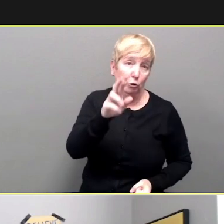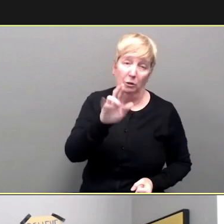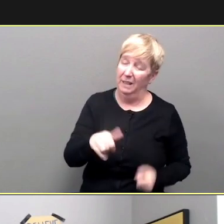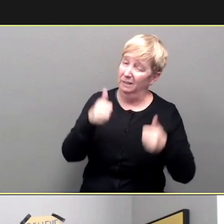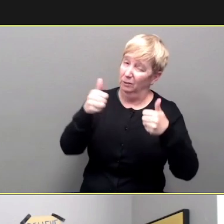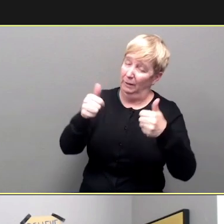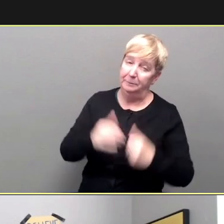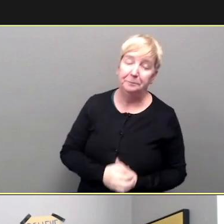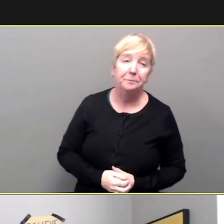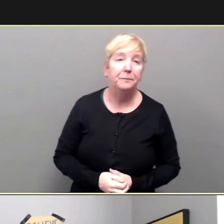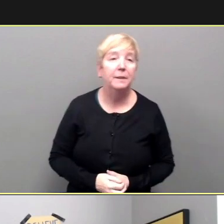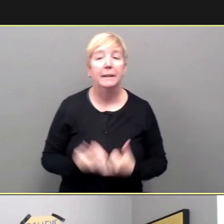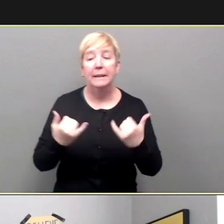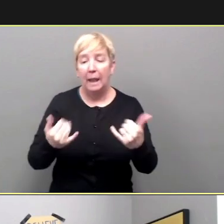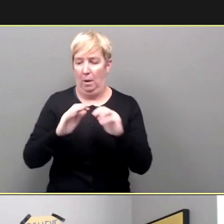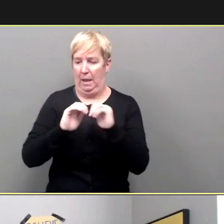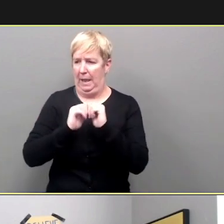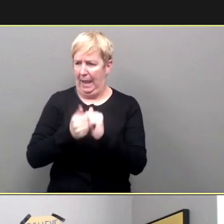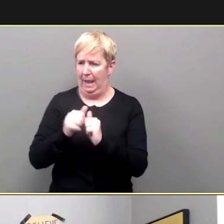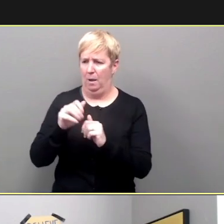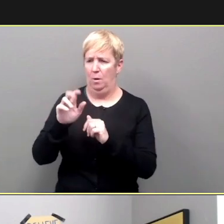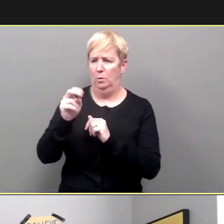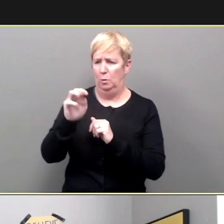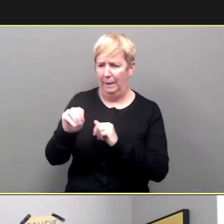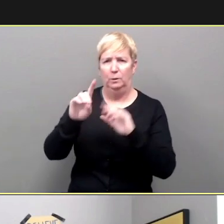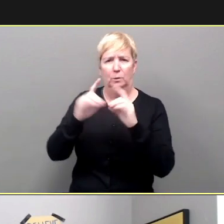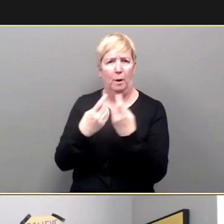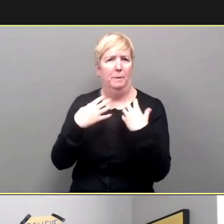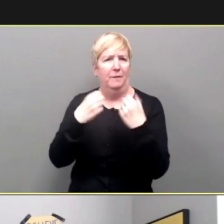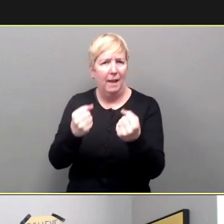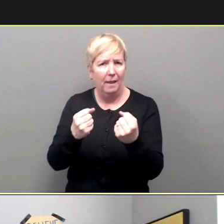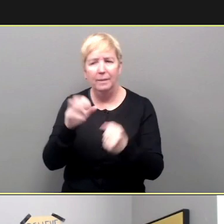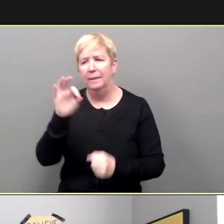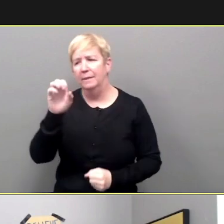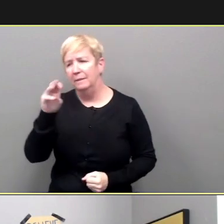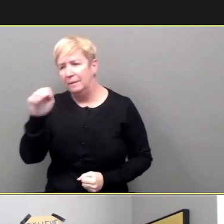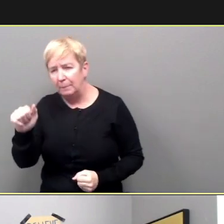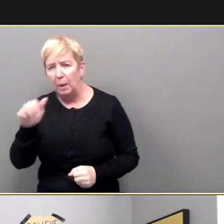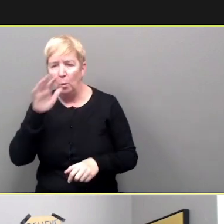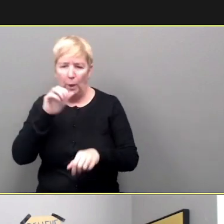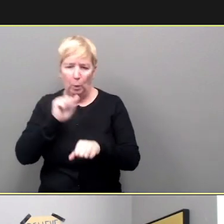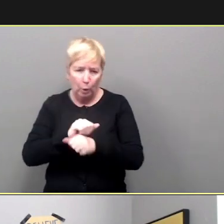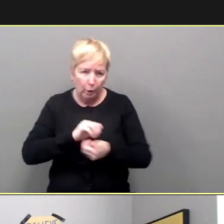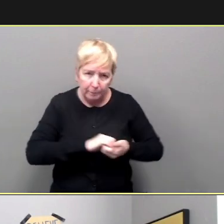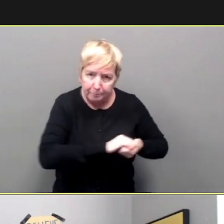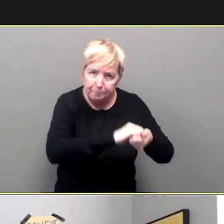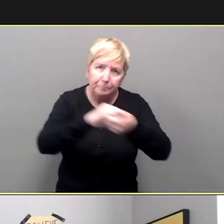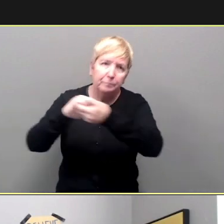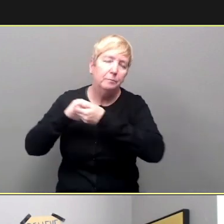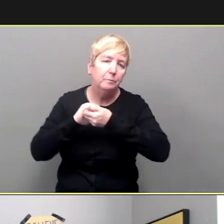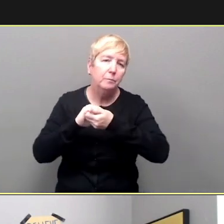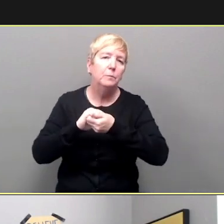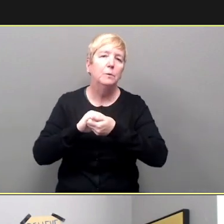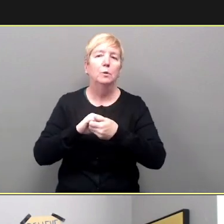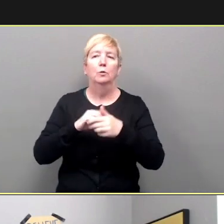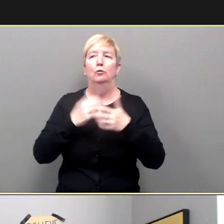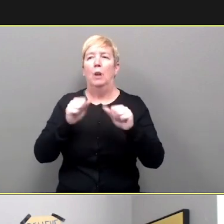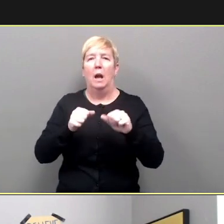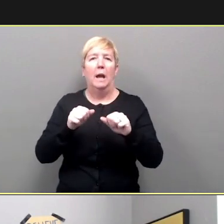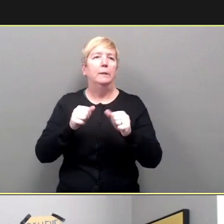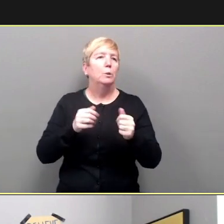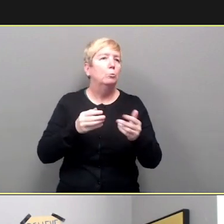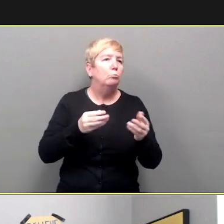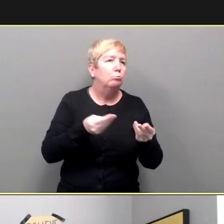One of the ways that the Department of Health and FEMA are working together to get more access to the